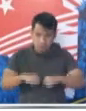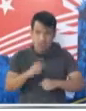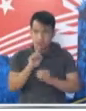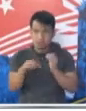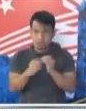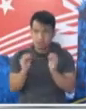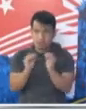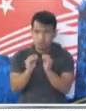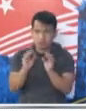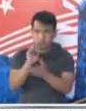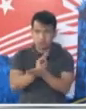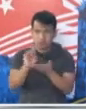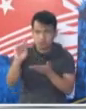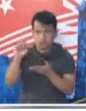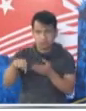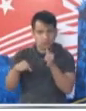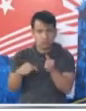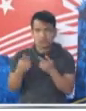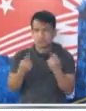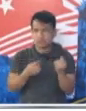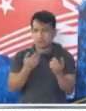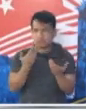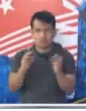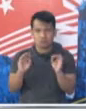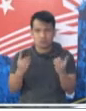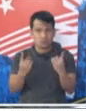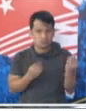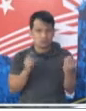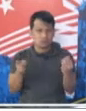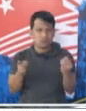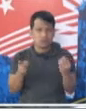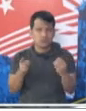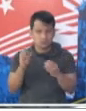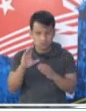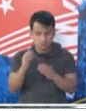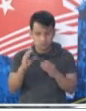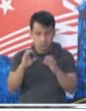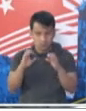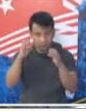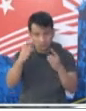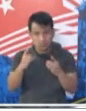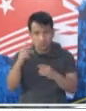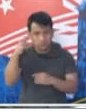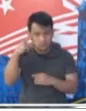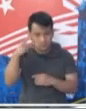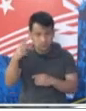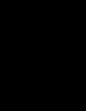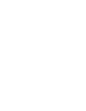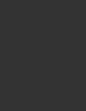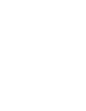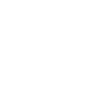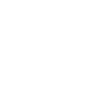conclude universities are not doing anything. Yan po ang tinig ni Chairperson Prospero De Vera.